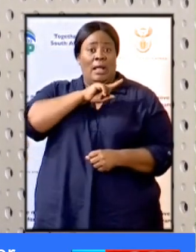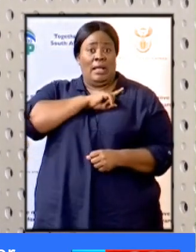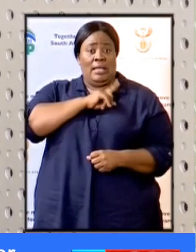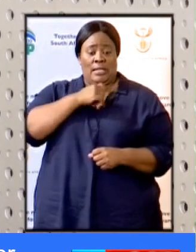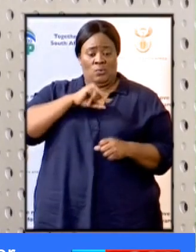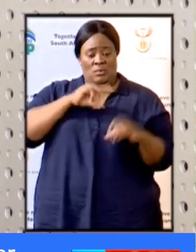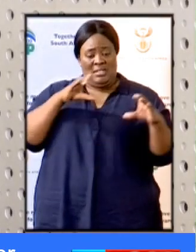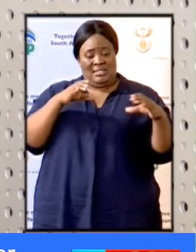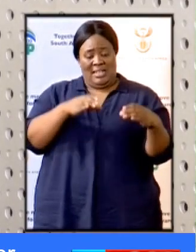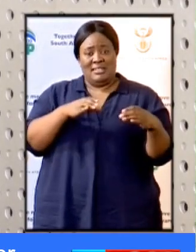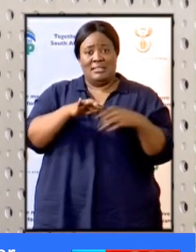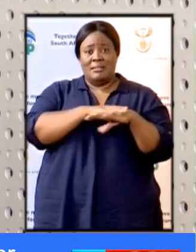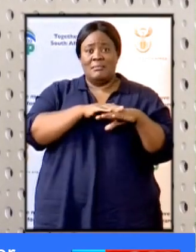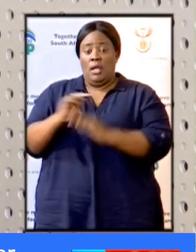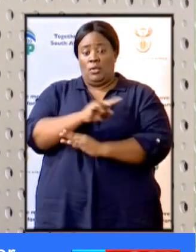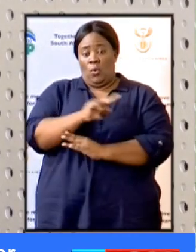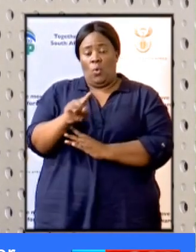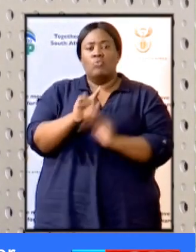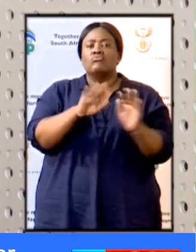sector,